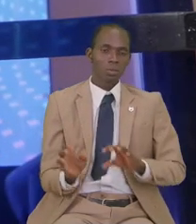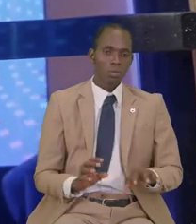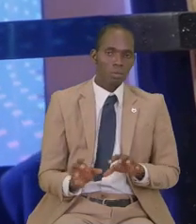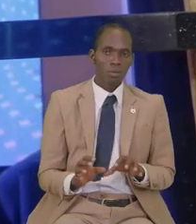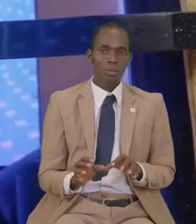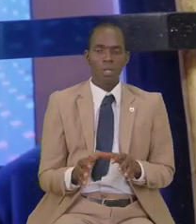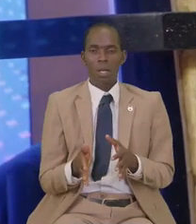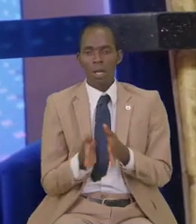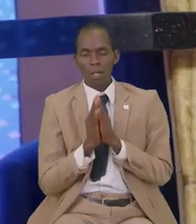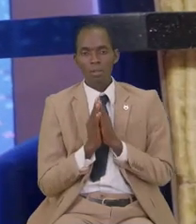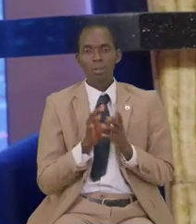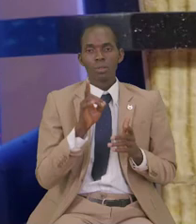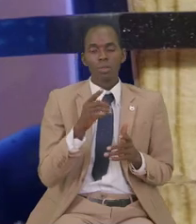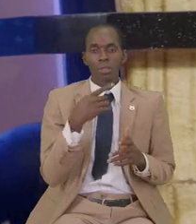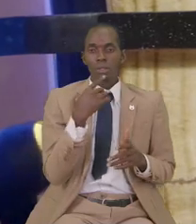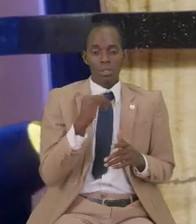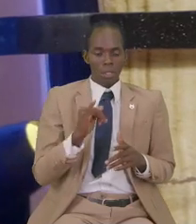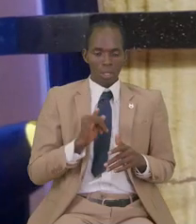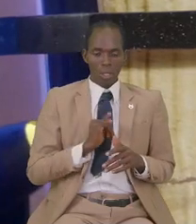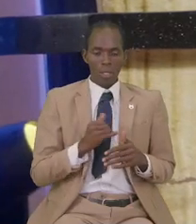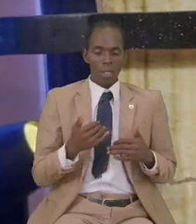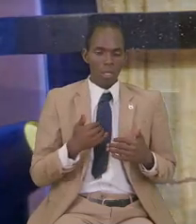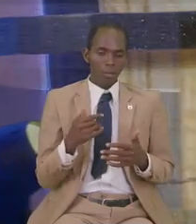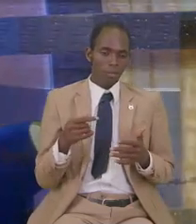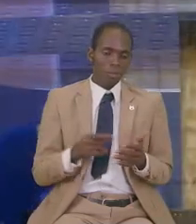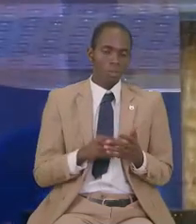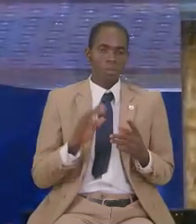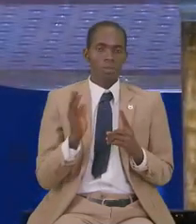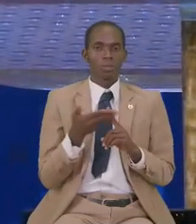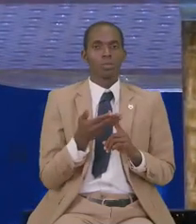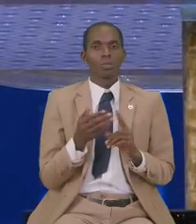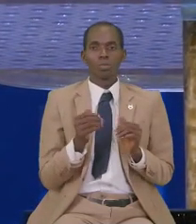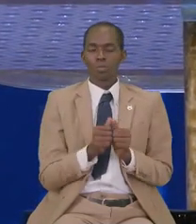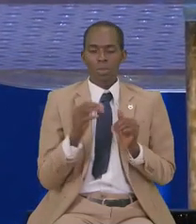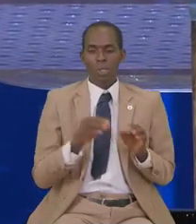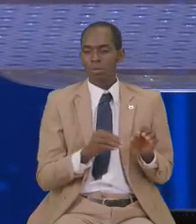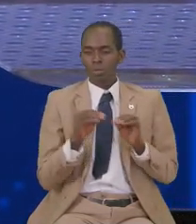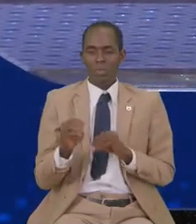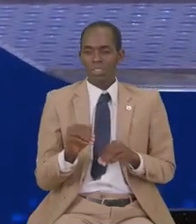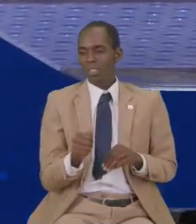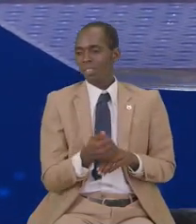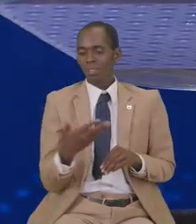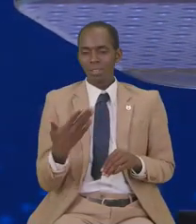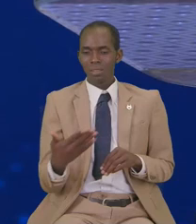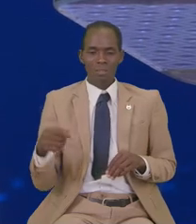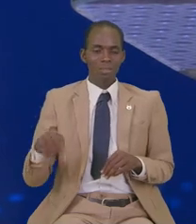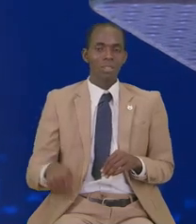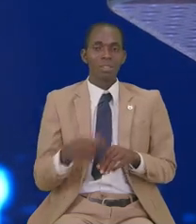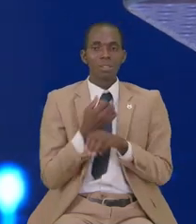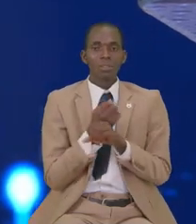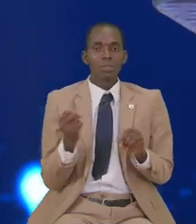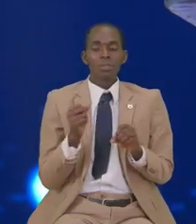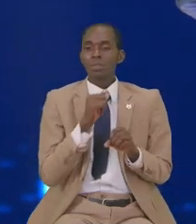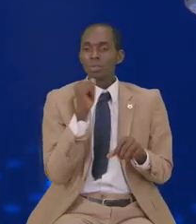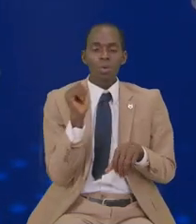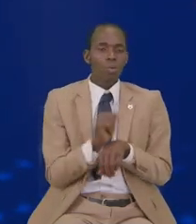he asks, you say, I have this conviction. You don't put any fleece down. Salvation doesn't work by